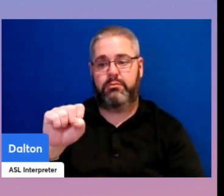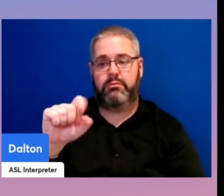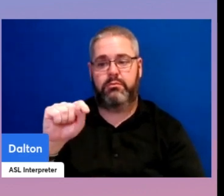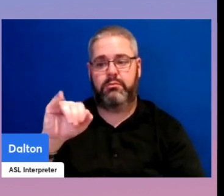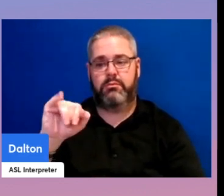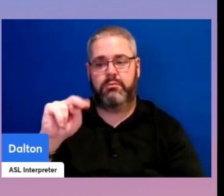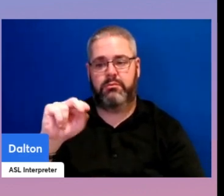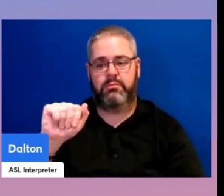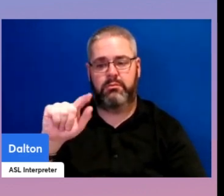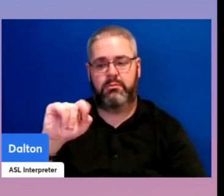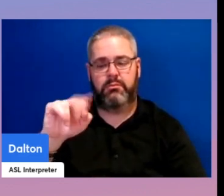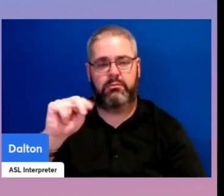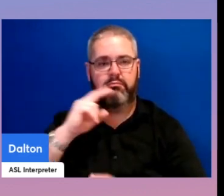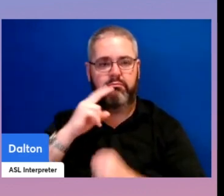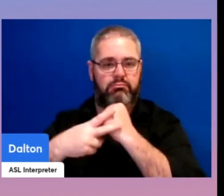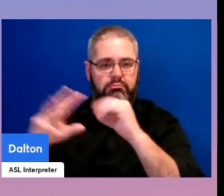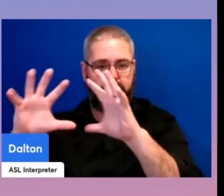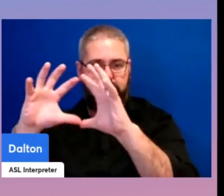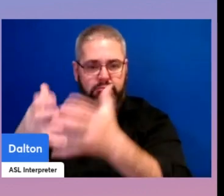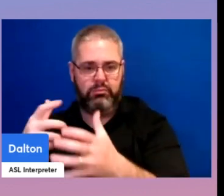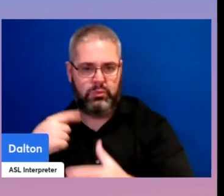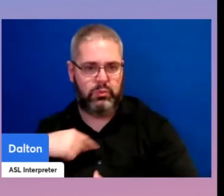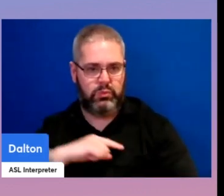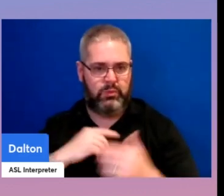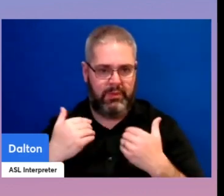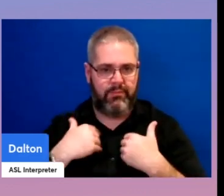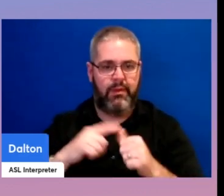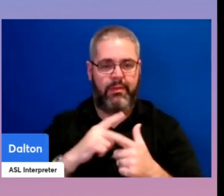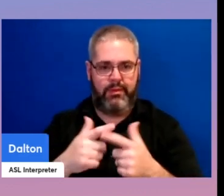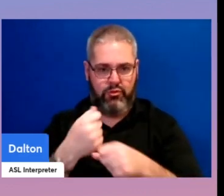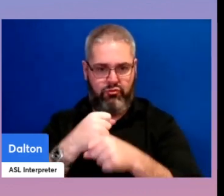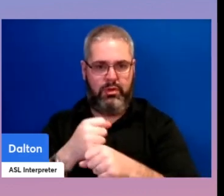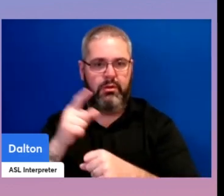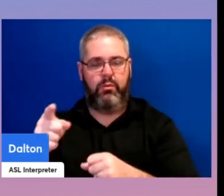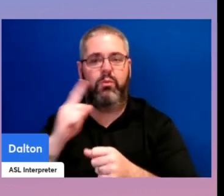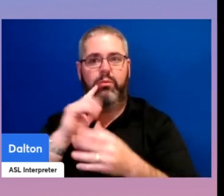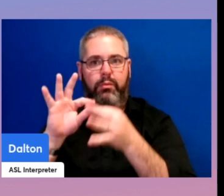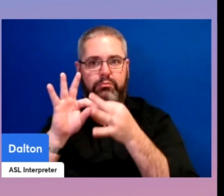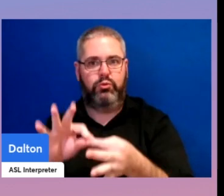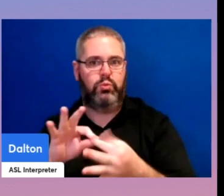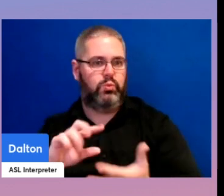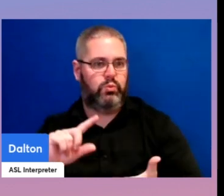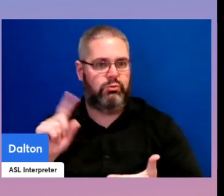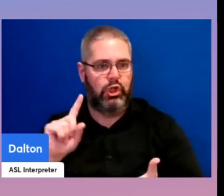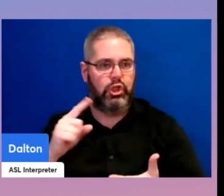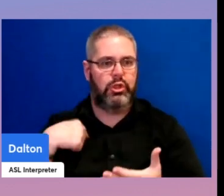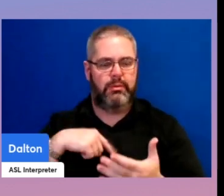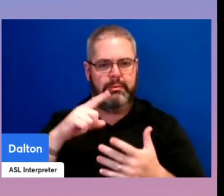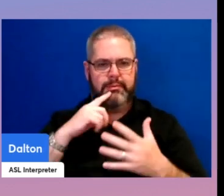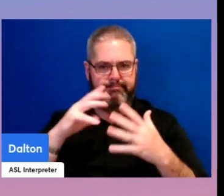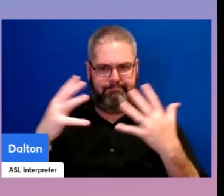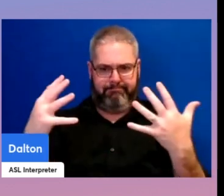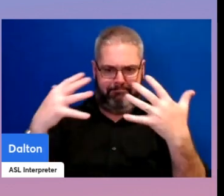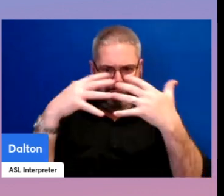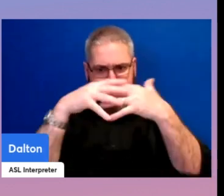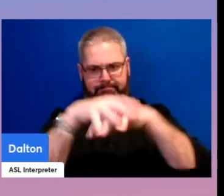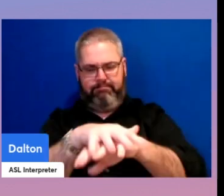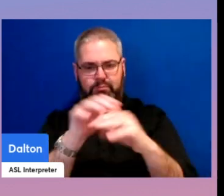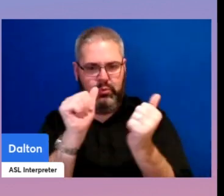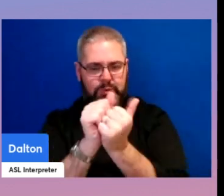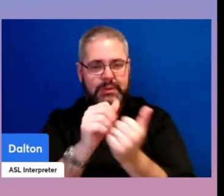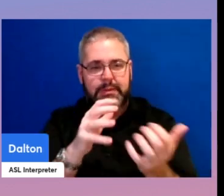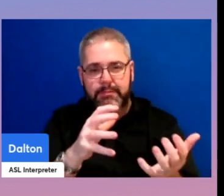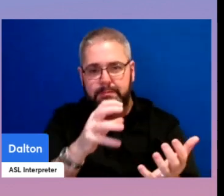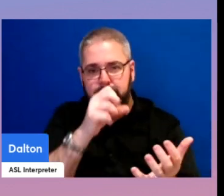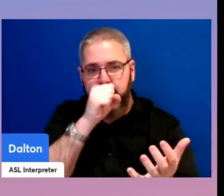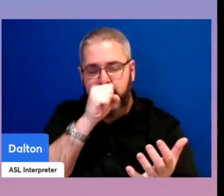GCP SM team1 dest, and we are creating an association. We have to tie it with the secret as well. So